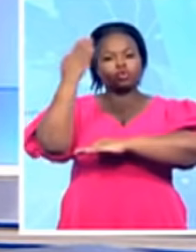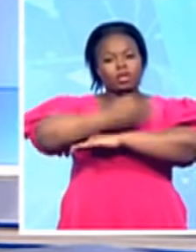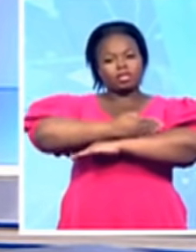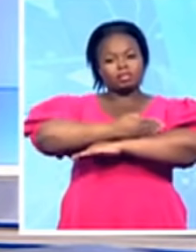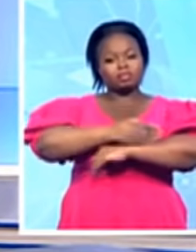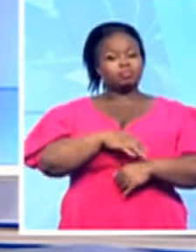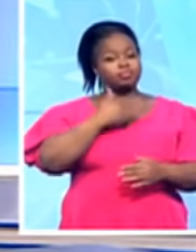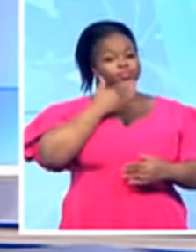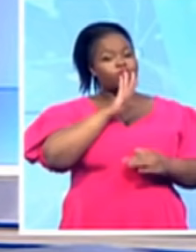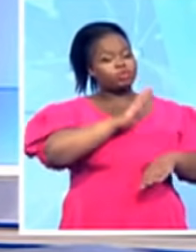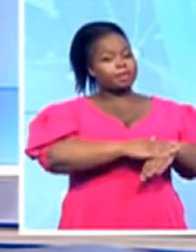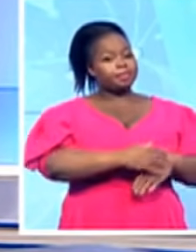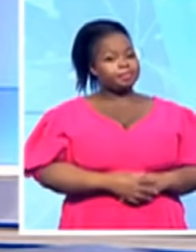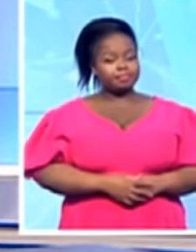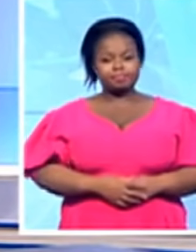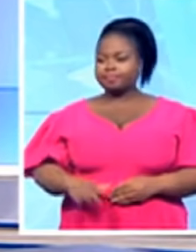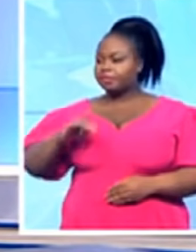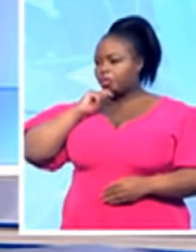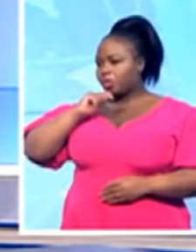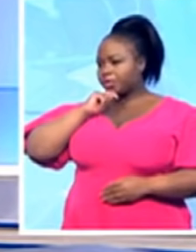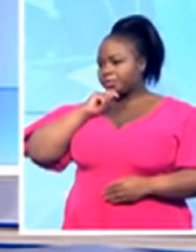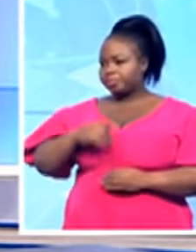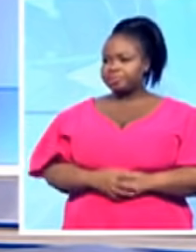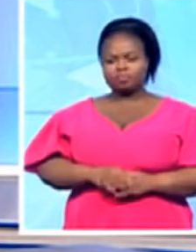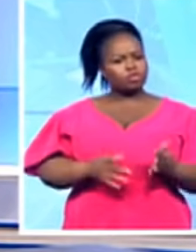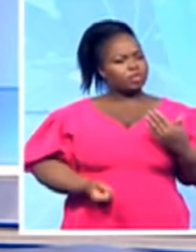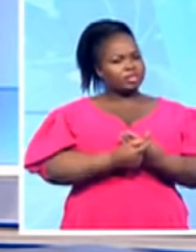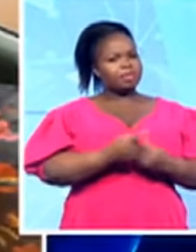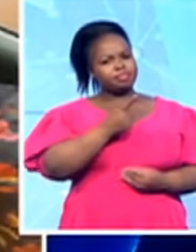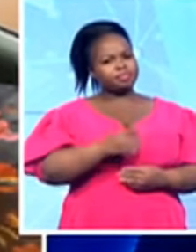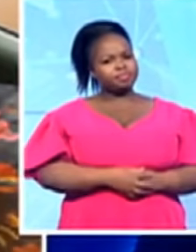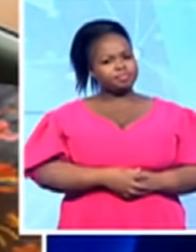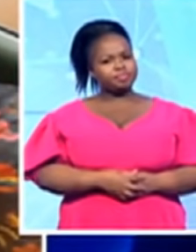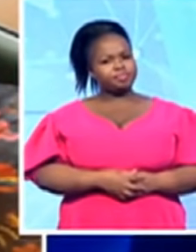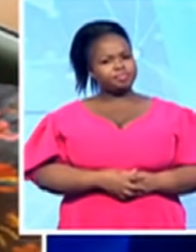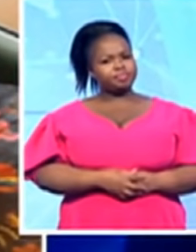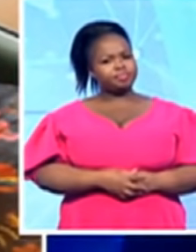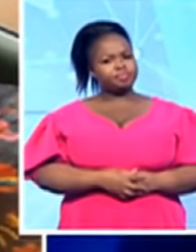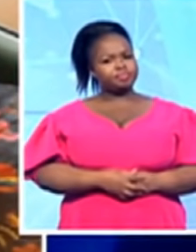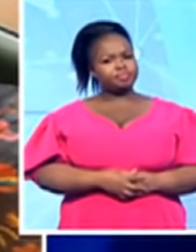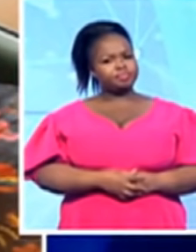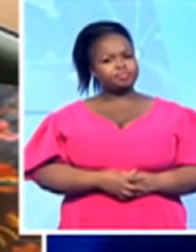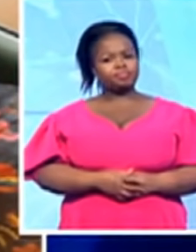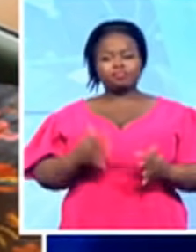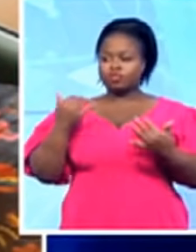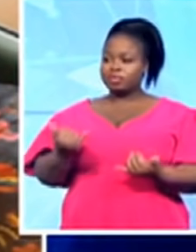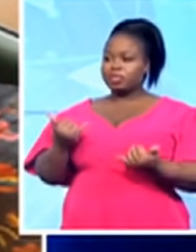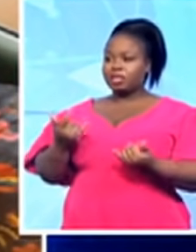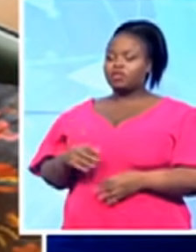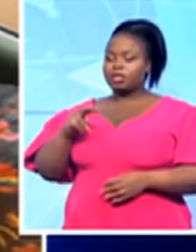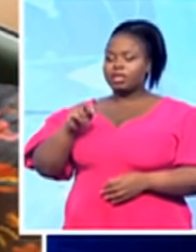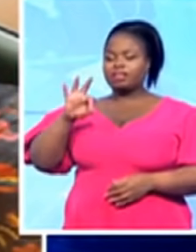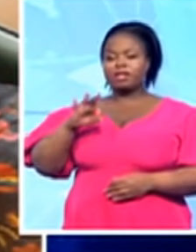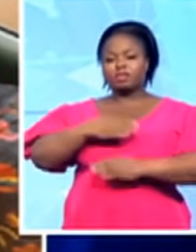morning. All right, what's the latest? What are you hearing on the ground? Well, at the moment, on the N3 toll route in the vicinity of the Mooi River